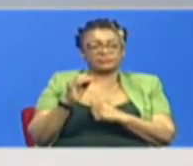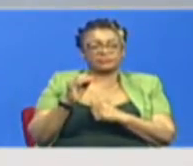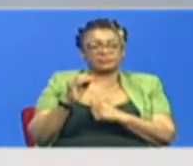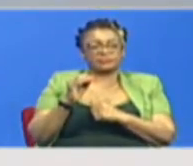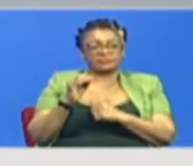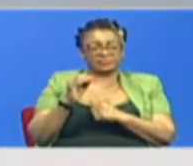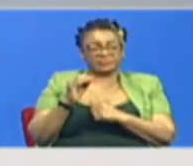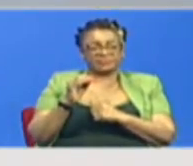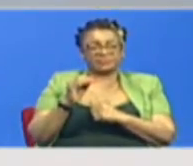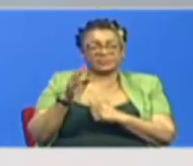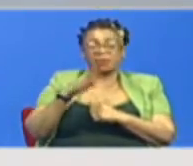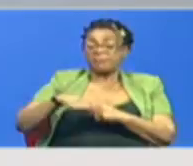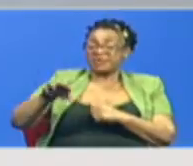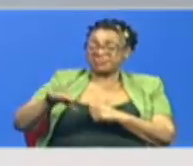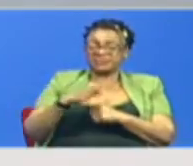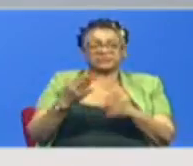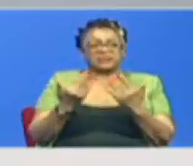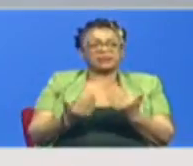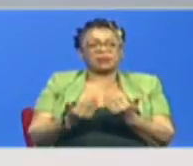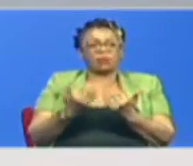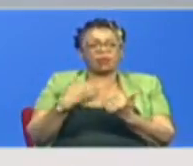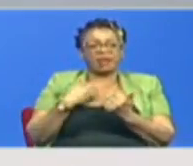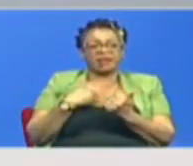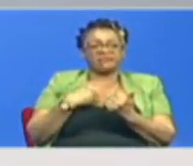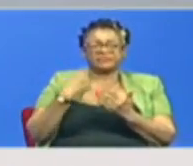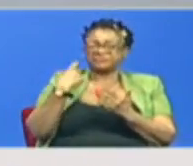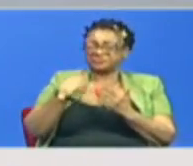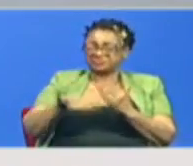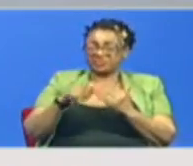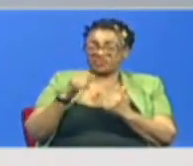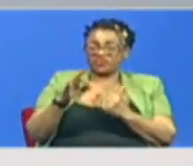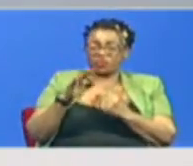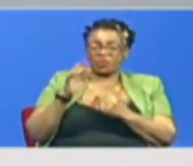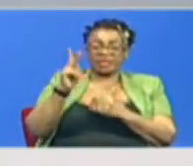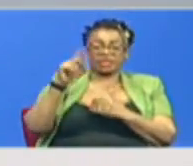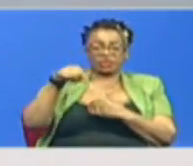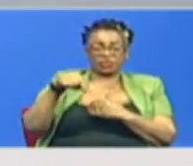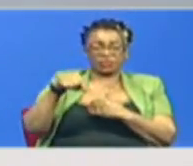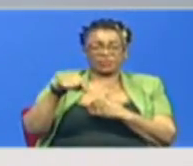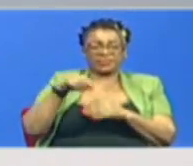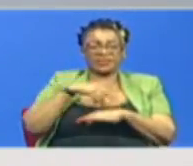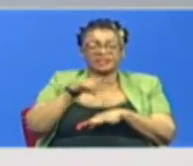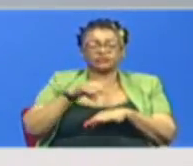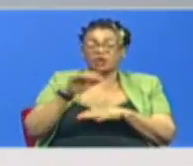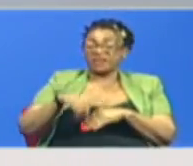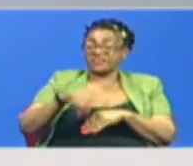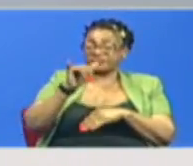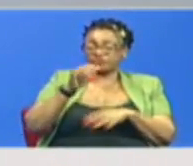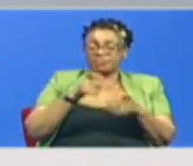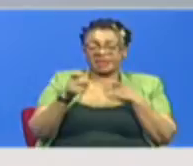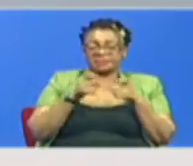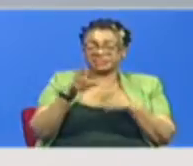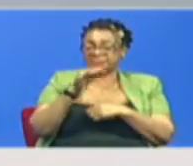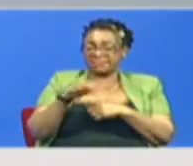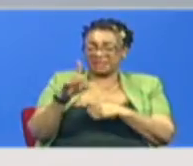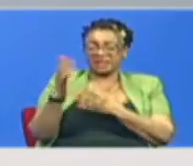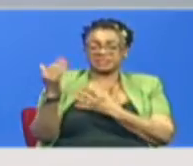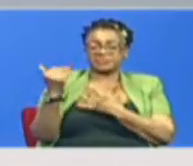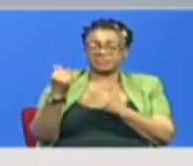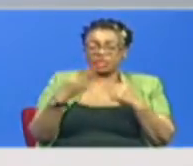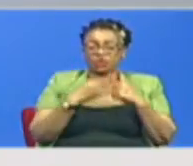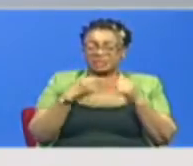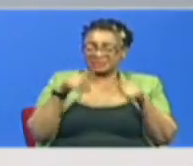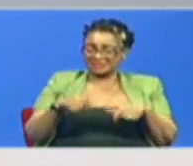Now, Parliament is considering tax reliefs for Kenya Airways in the National Aviation Management Bill expected by August this